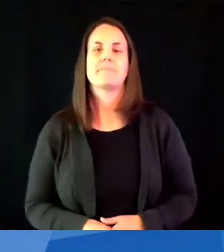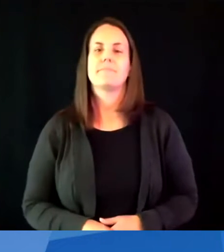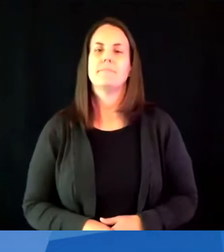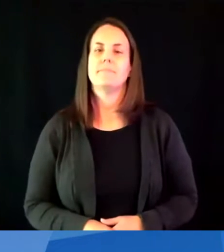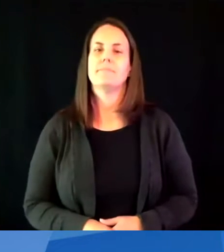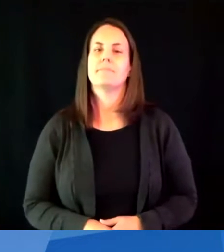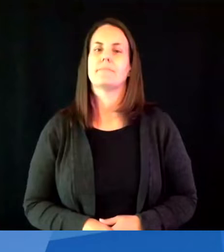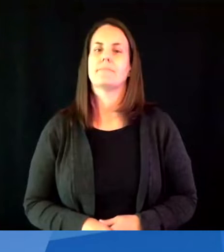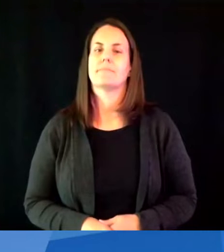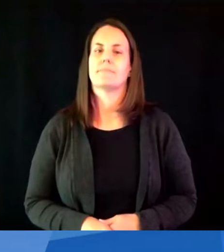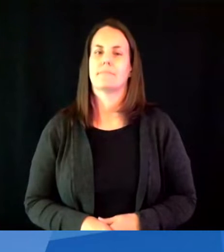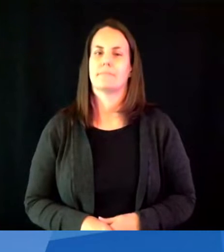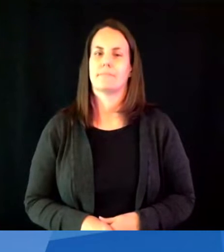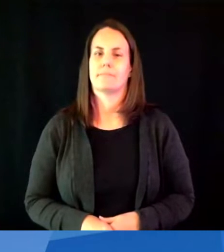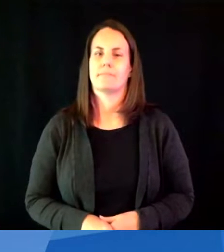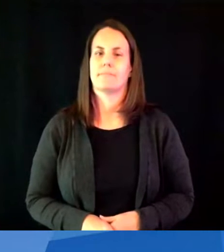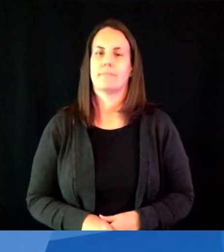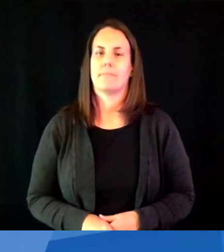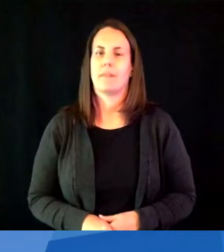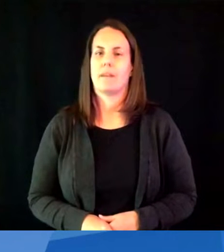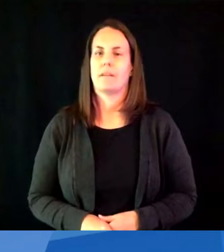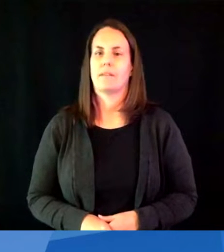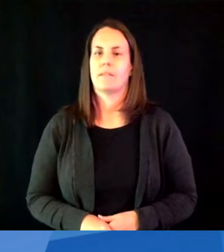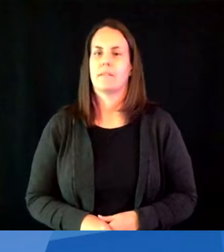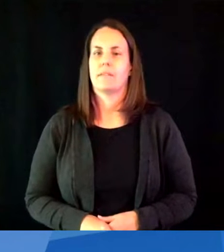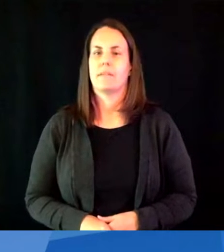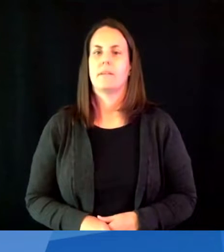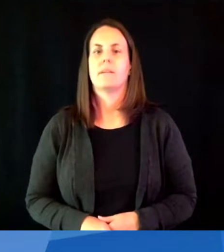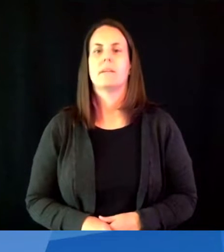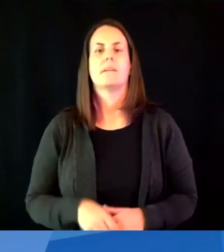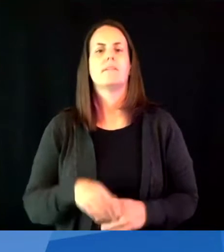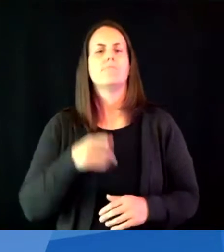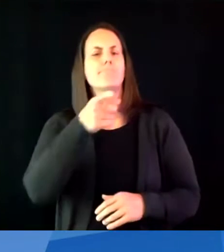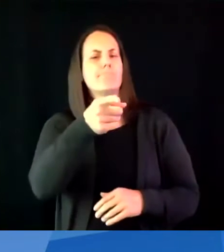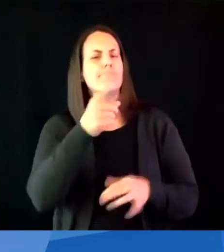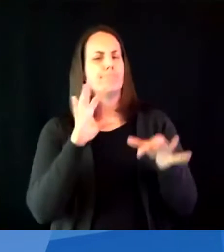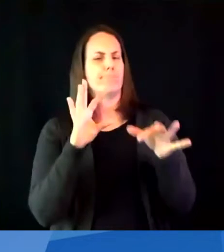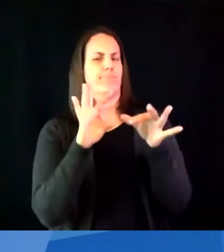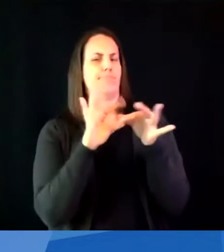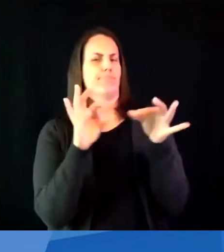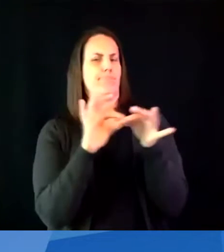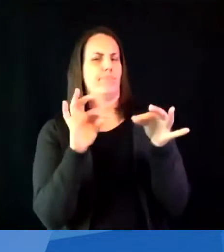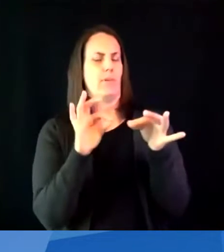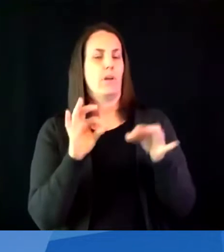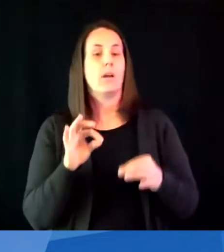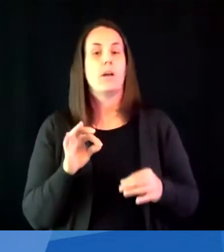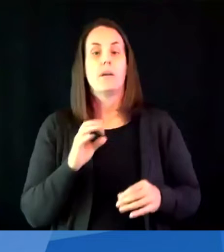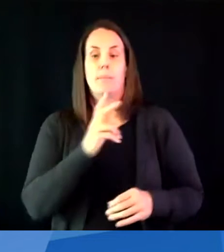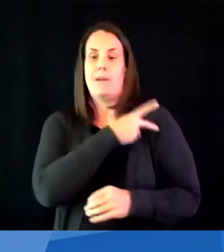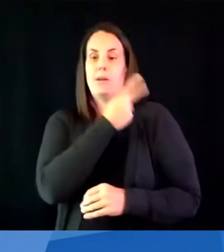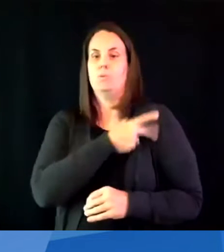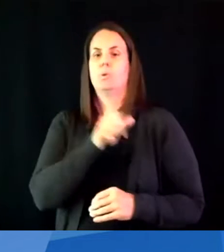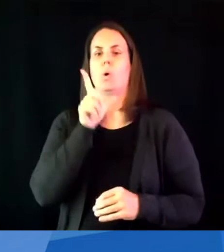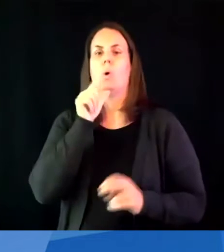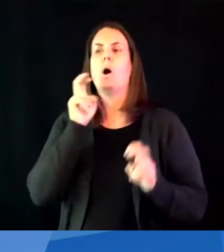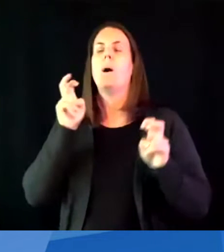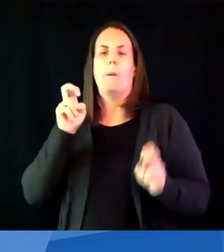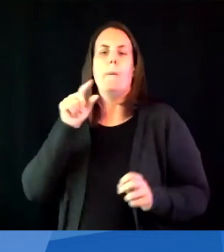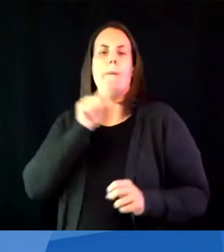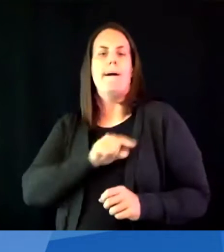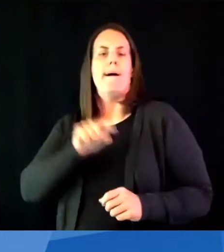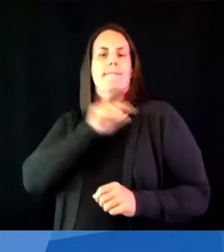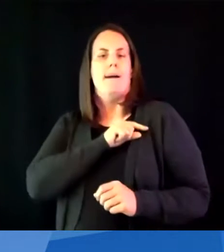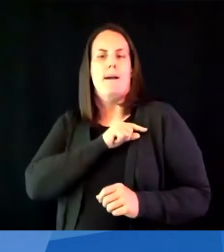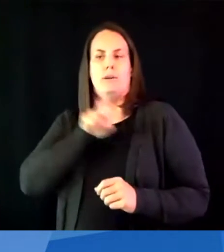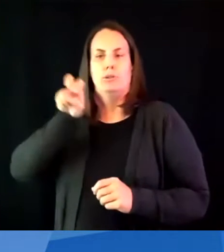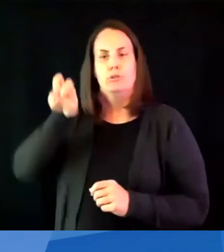previously patients who are eligible or, agreed to be transferred upon. So who are these patients that you're taking into the alternate